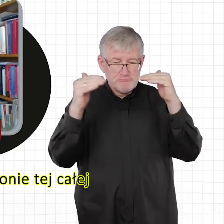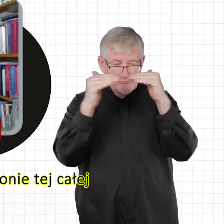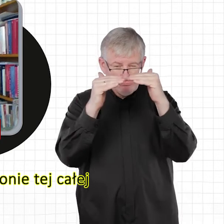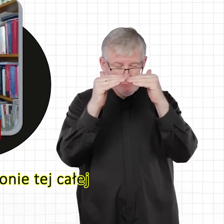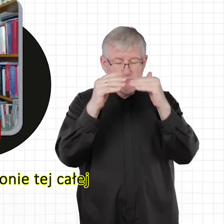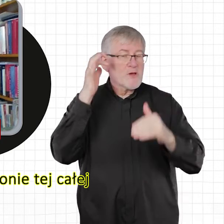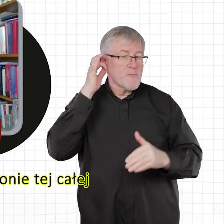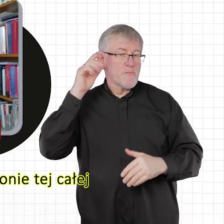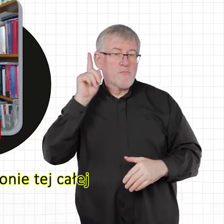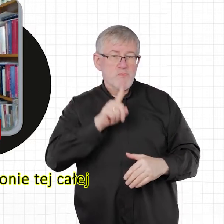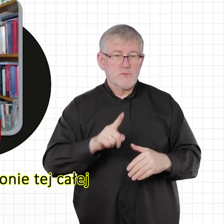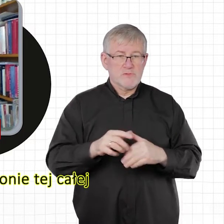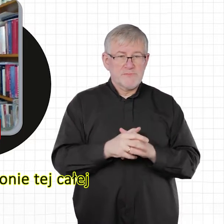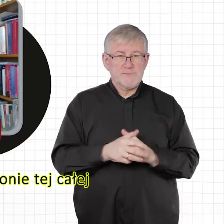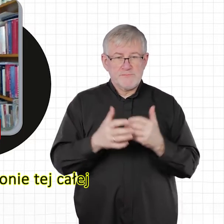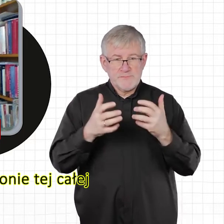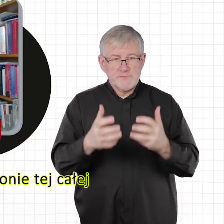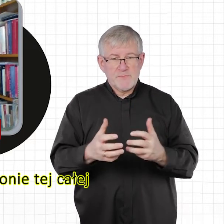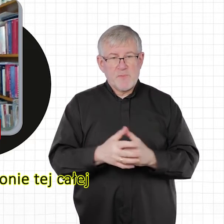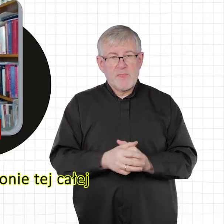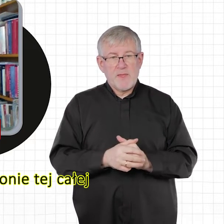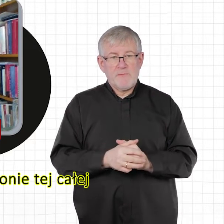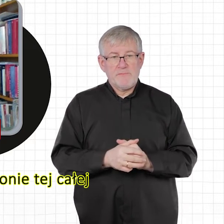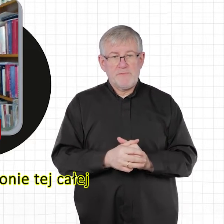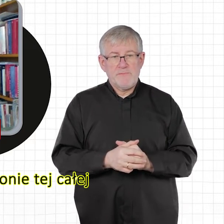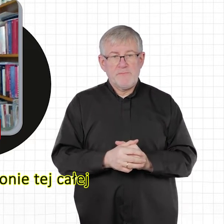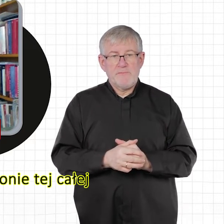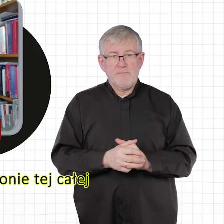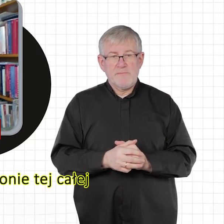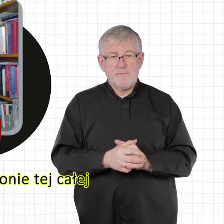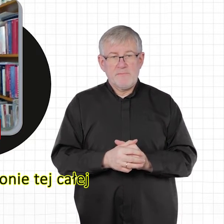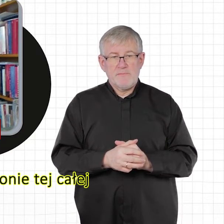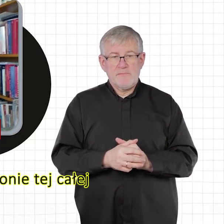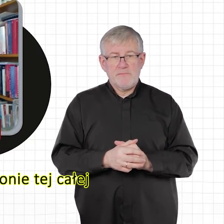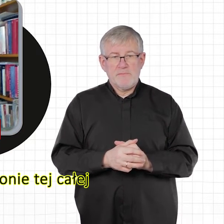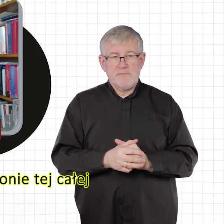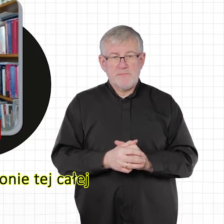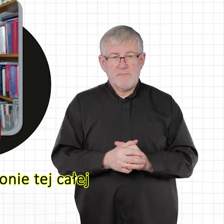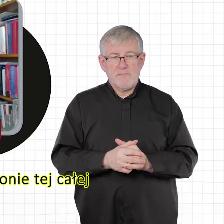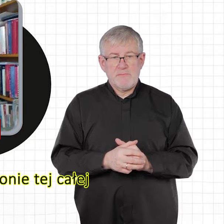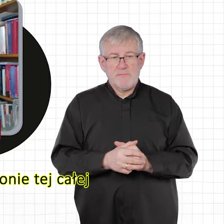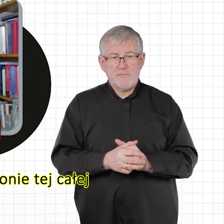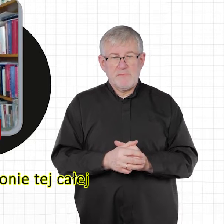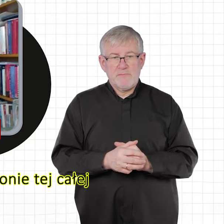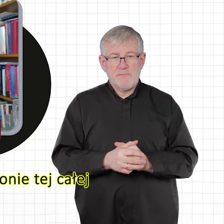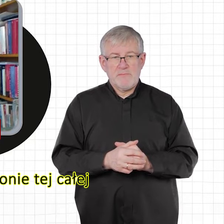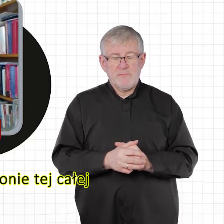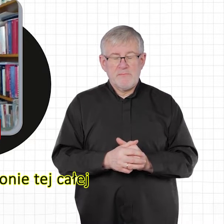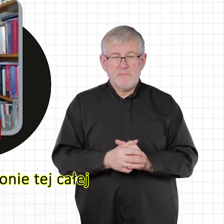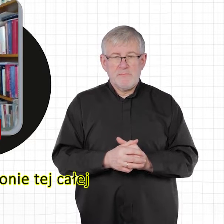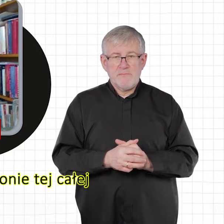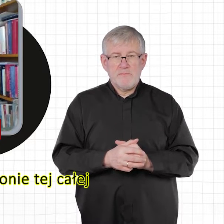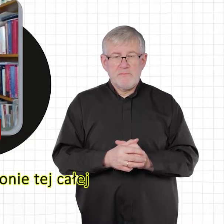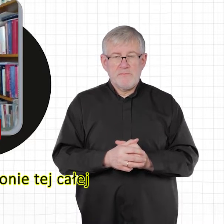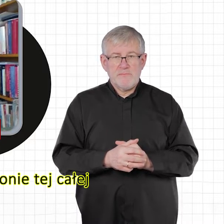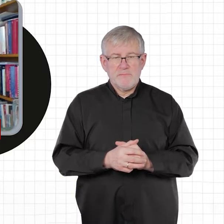said something about some effects, like the positive side and positive side of this